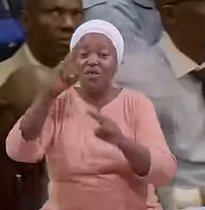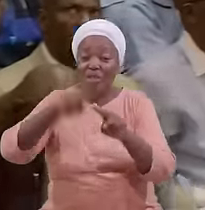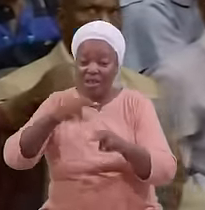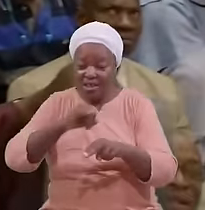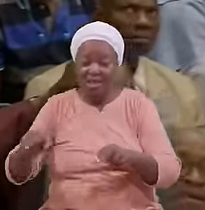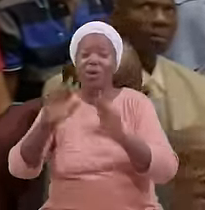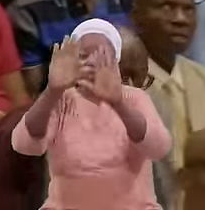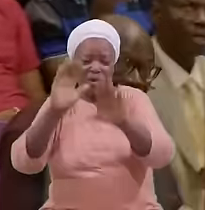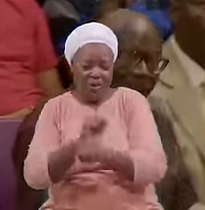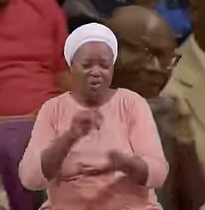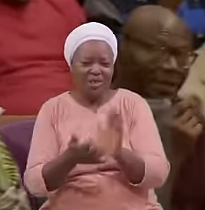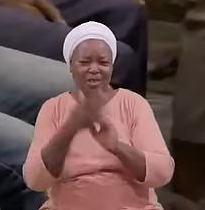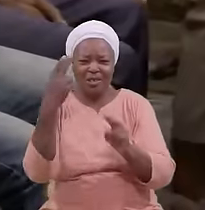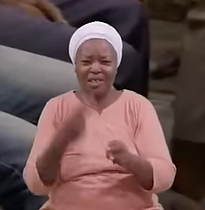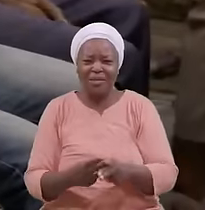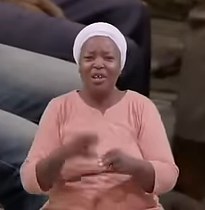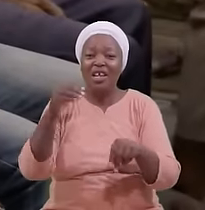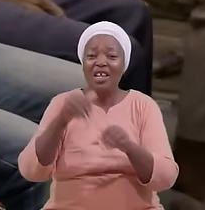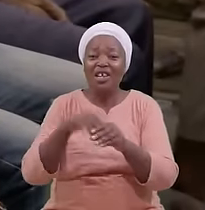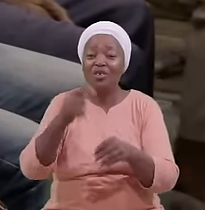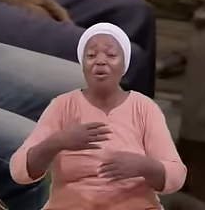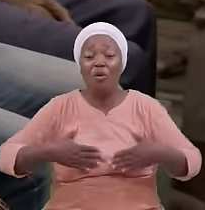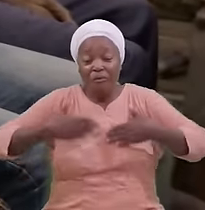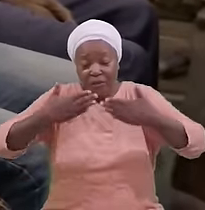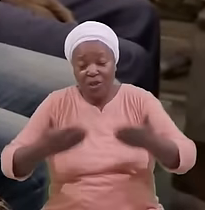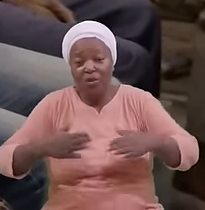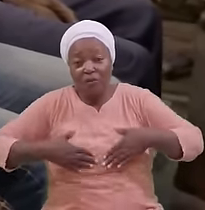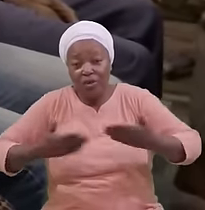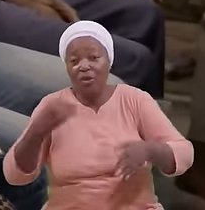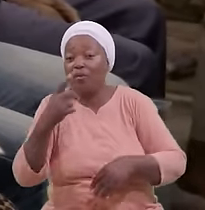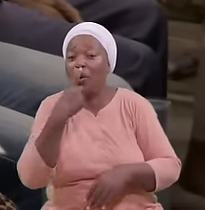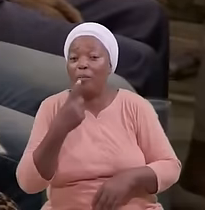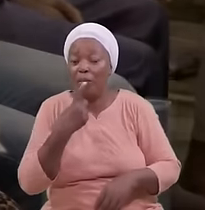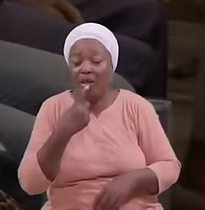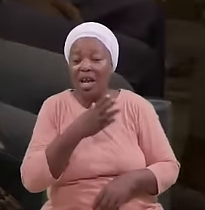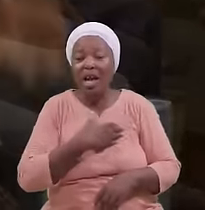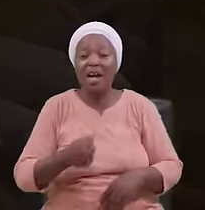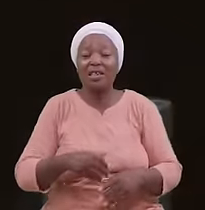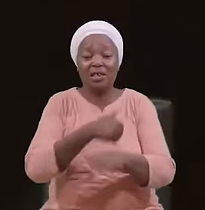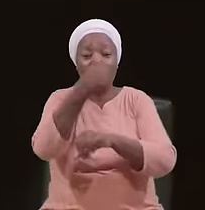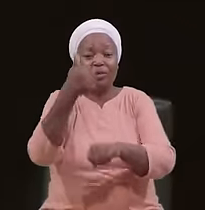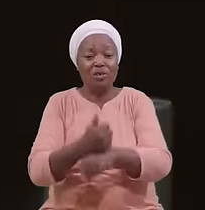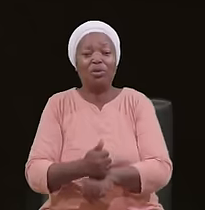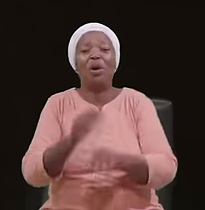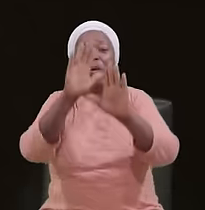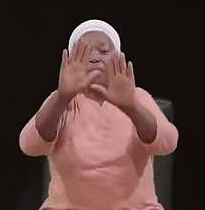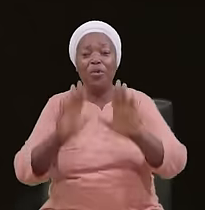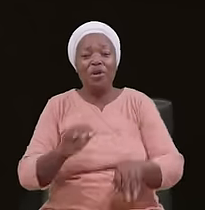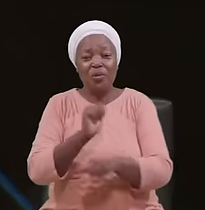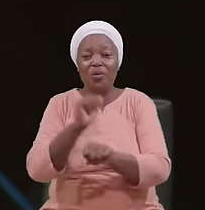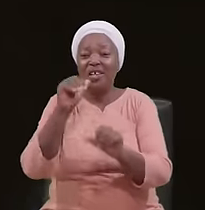sitting, miracle. In your confession of your mouth, and the confirmation, miracle